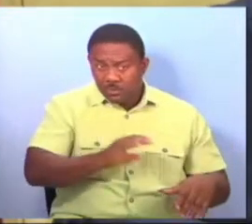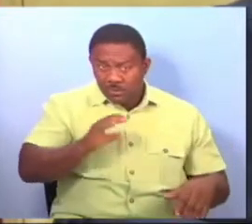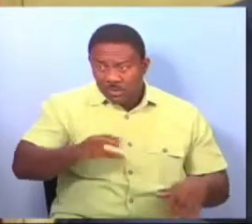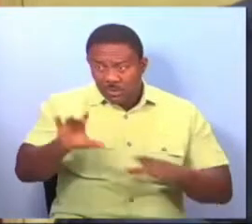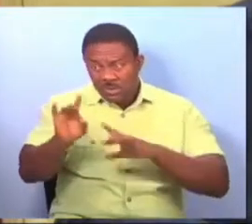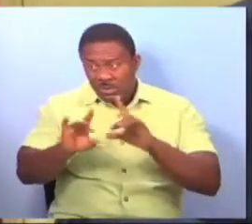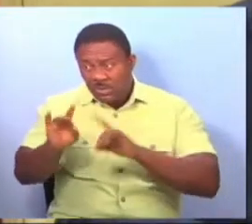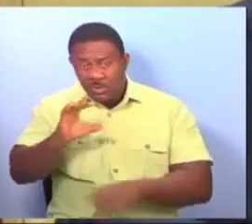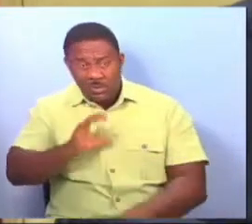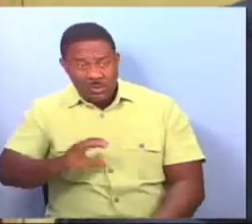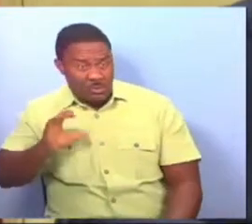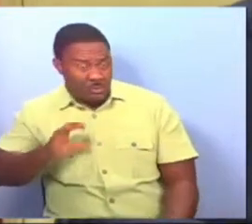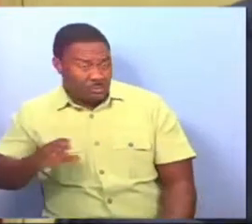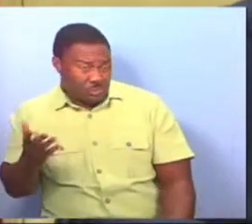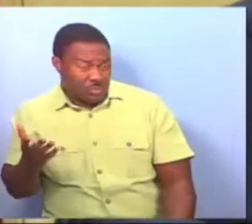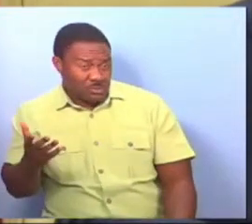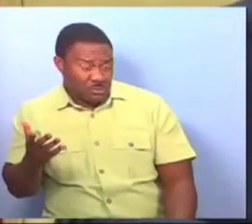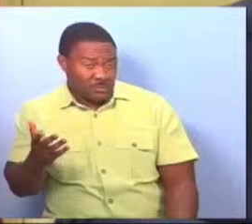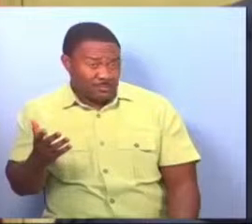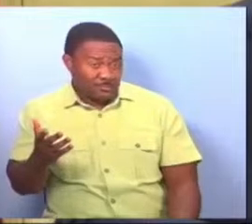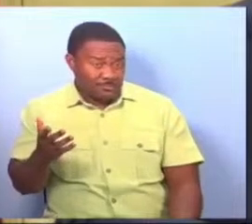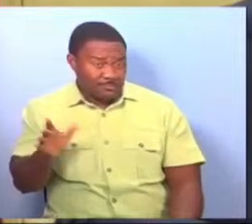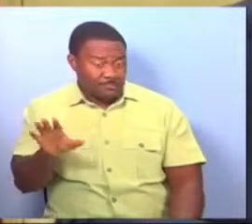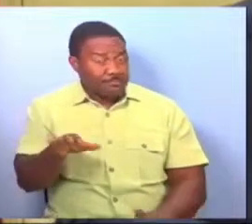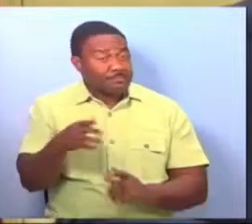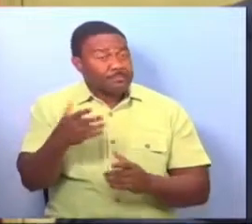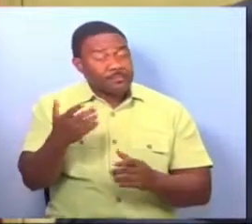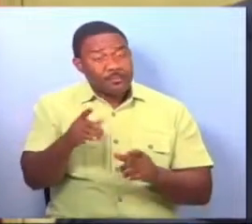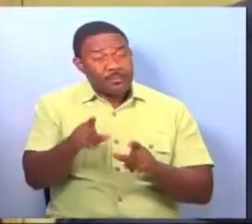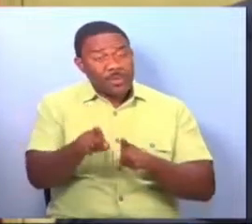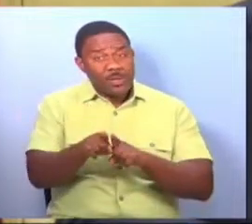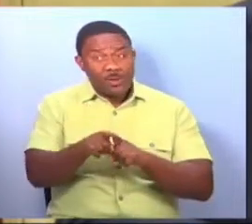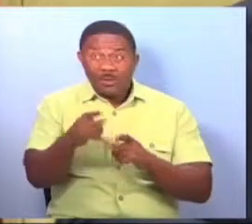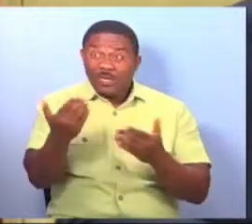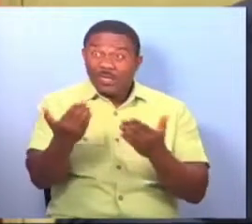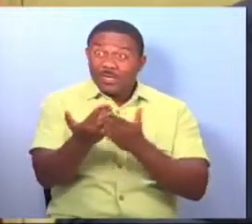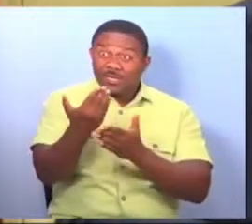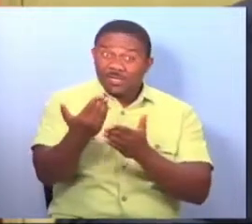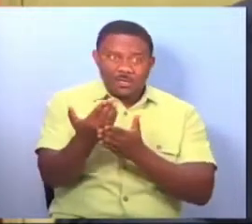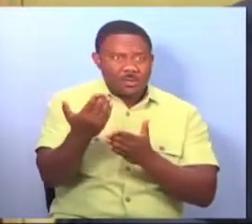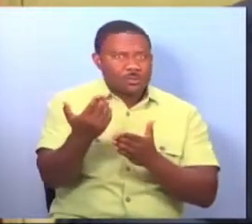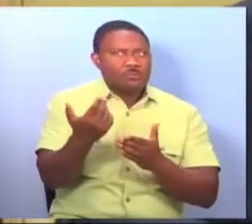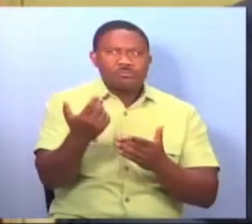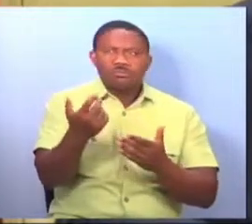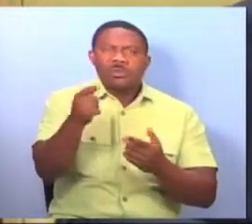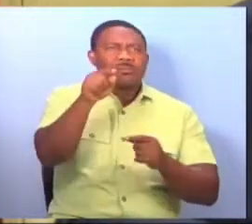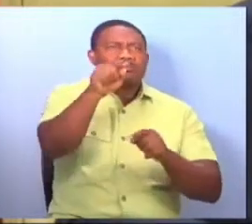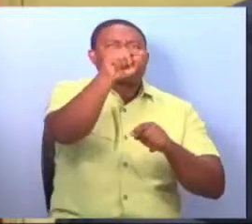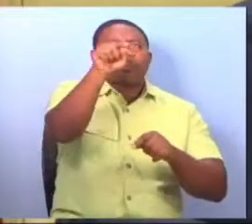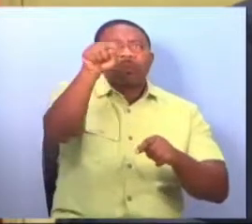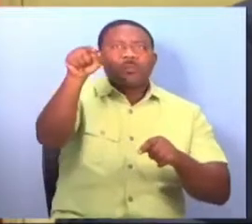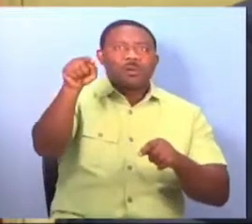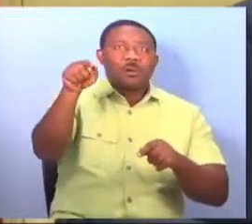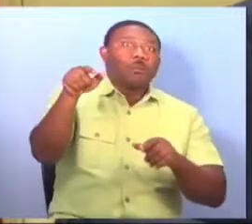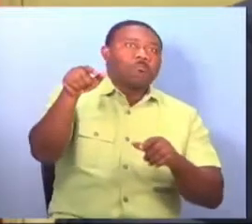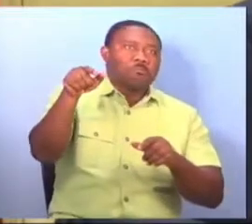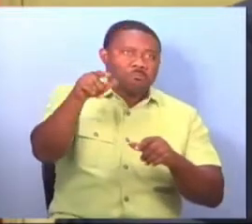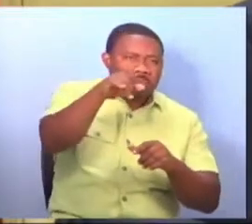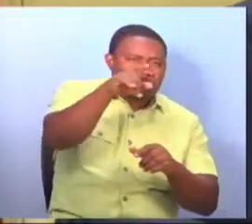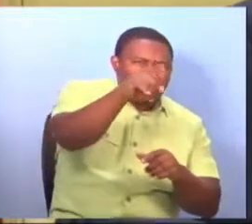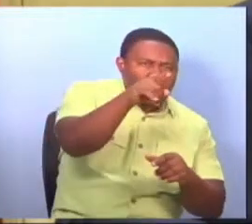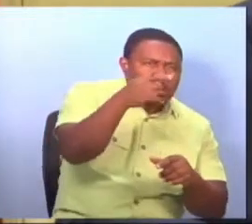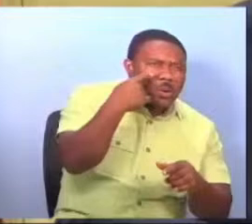select committees. And obviously, especially the first timers, if you should look through, you would